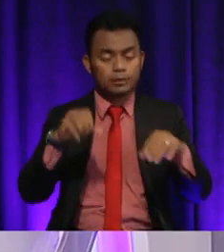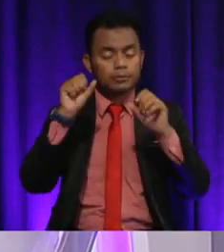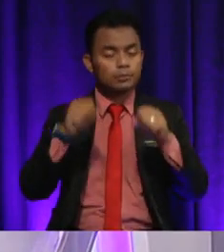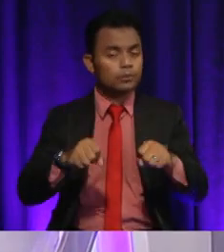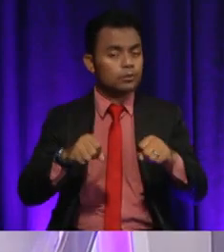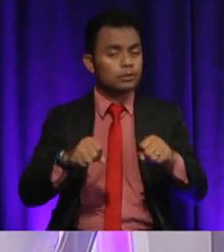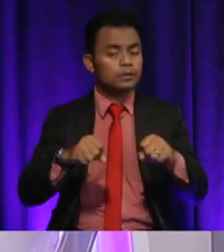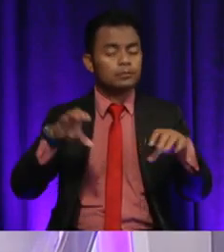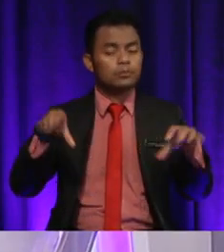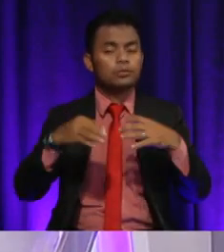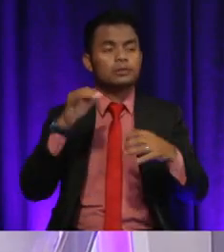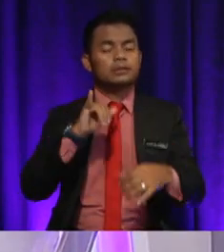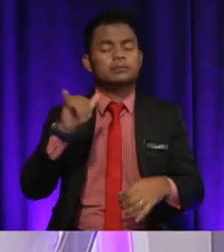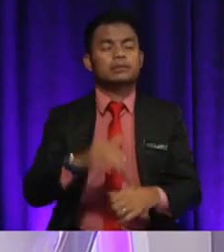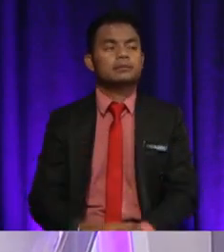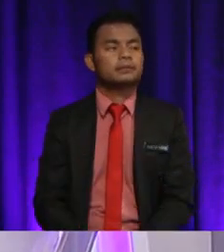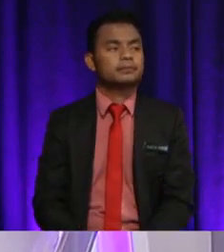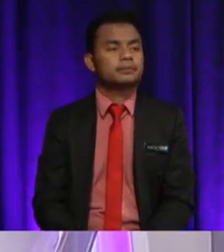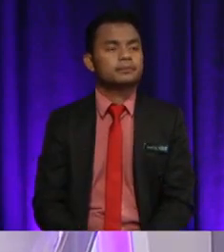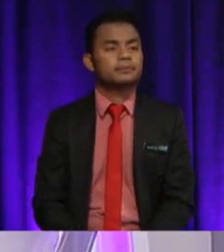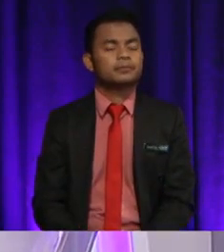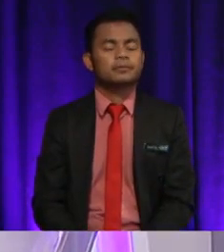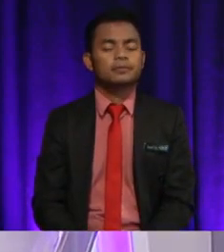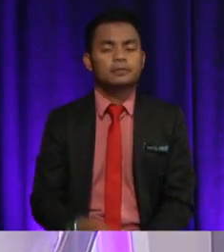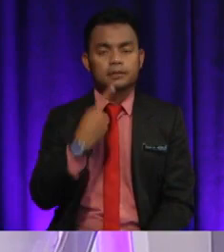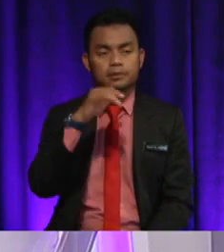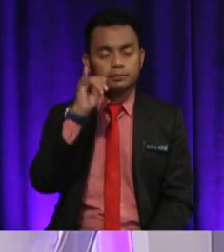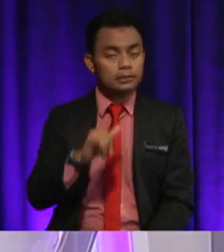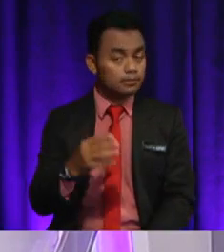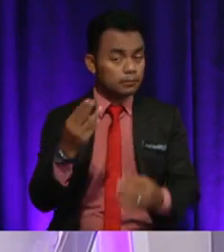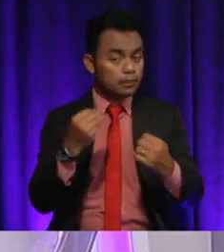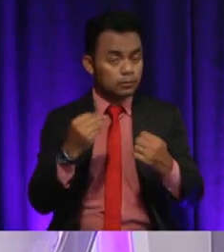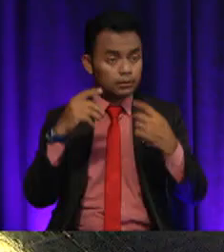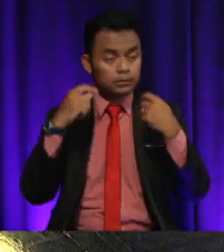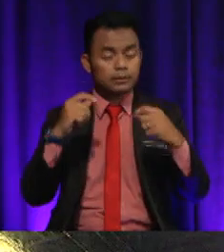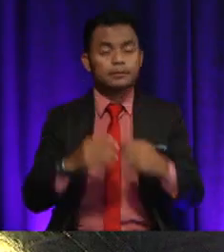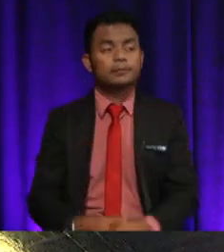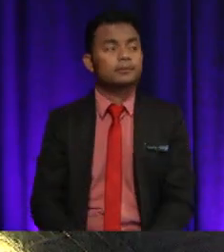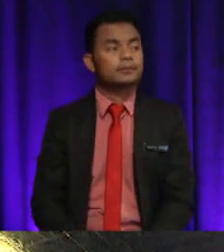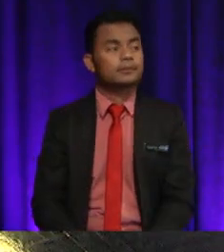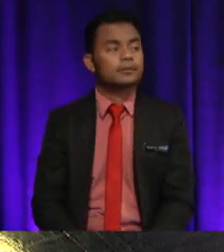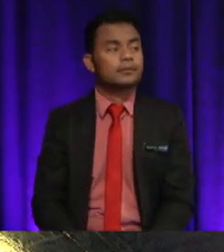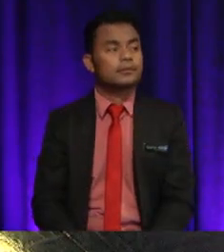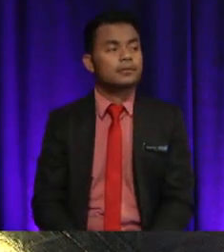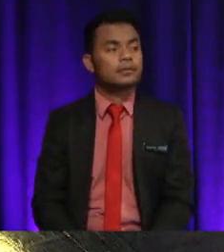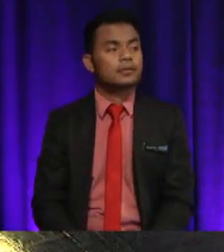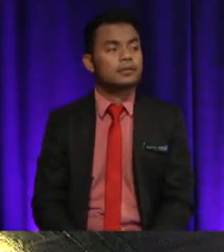together with us here. Okay, who would like to try first? For the Yes, word me. find? Okay,